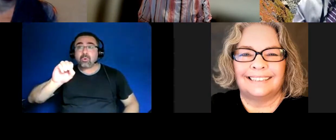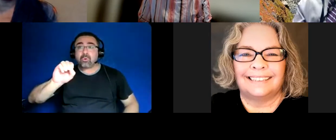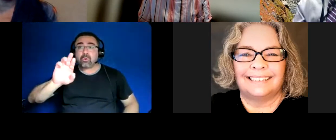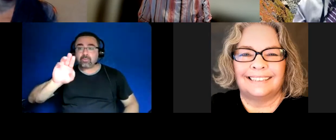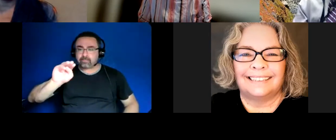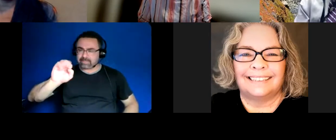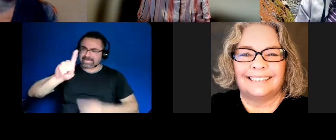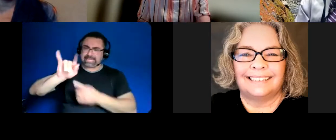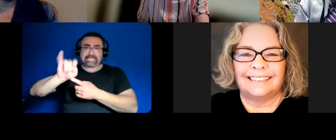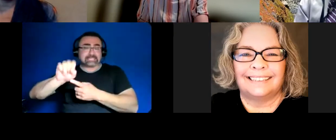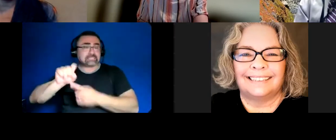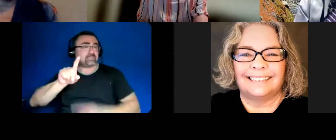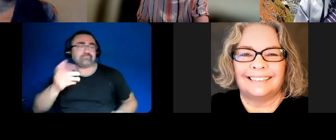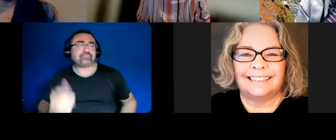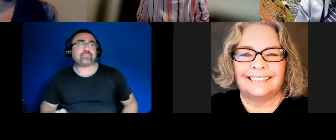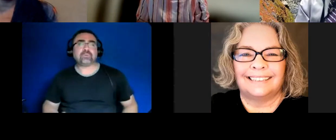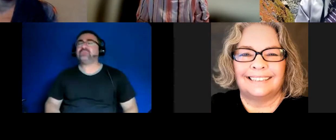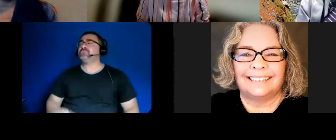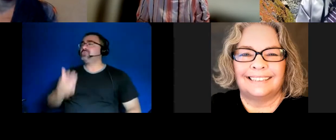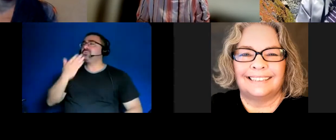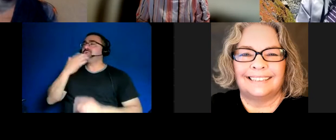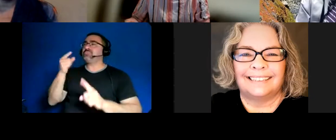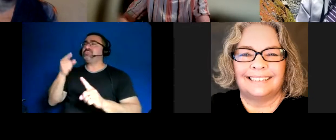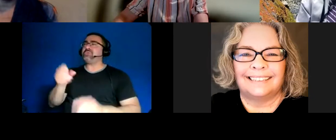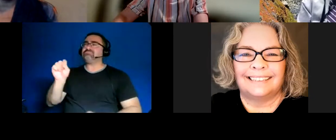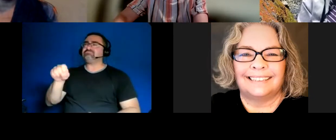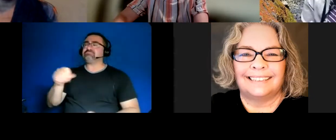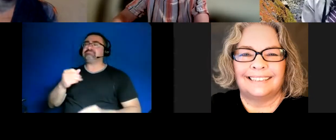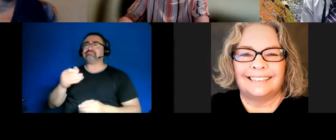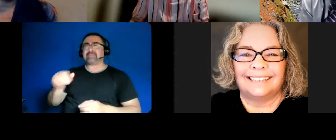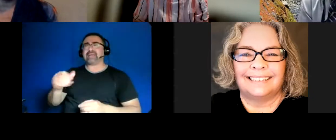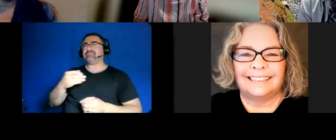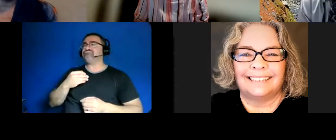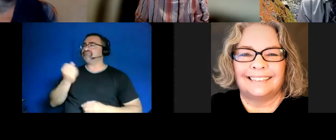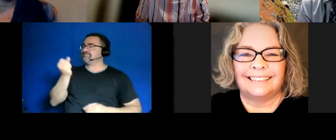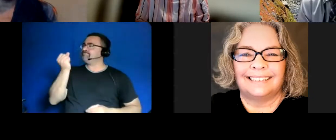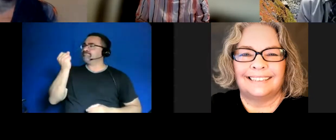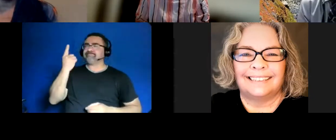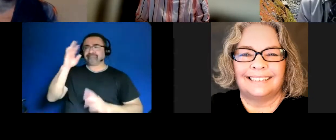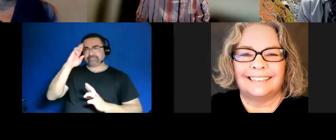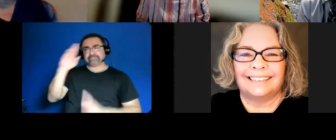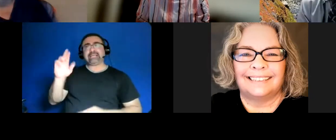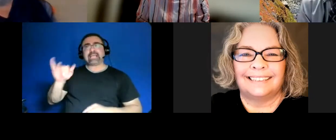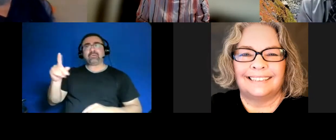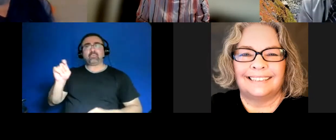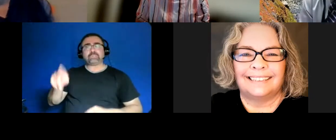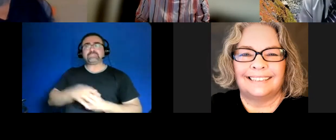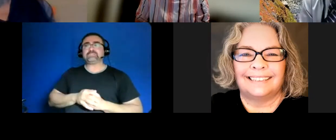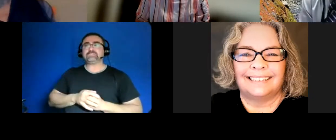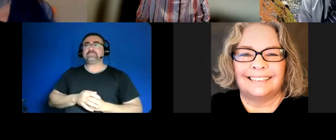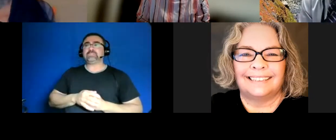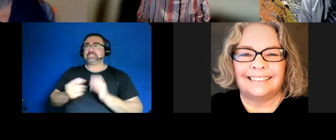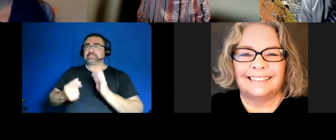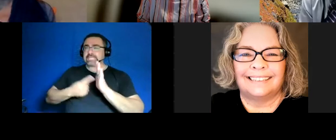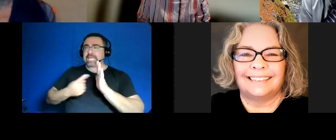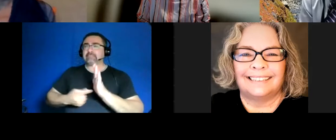I think it's a great point, actually. I appreciate that. I think that sometimes we get a little